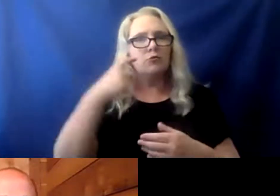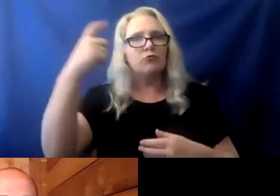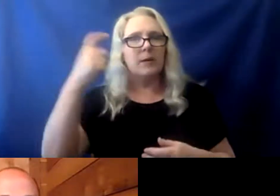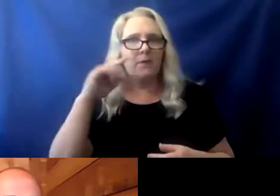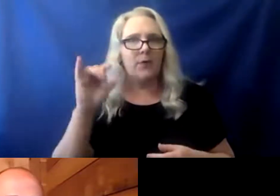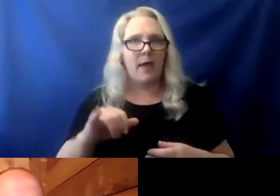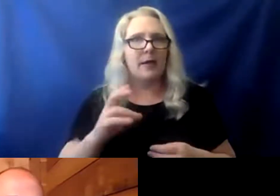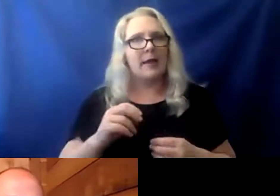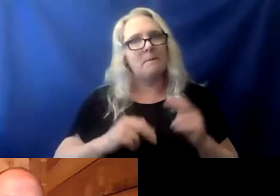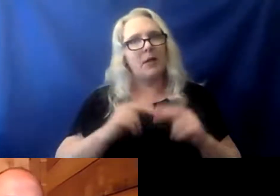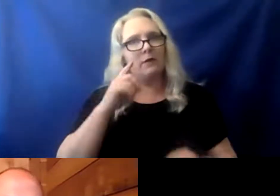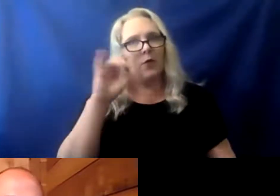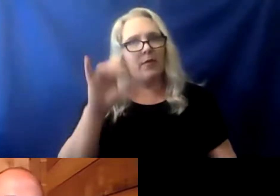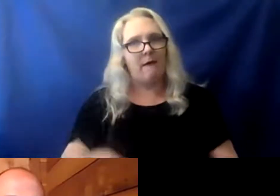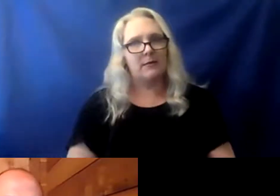that.